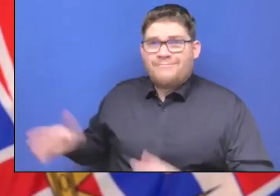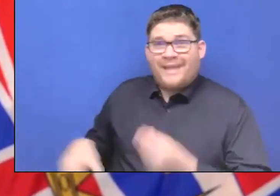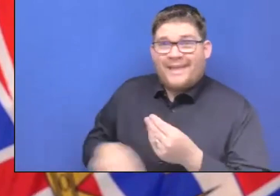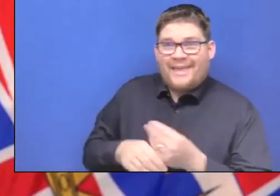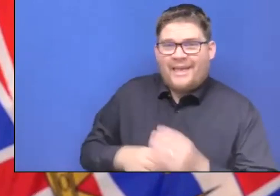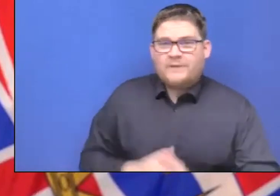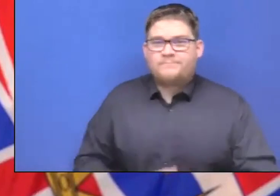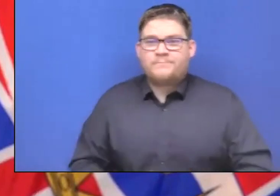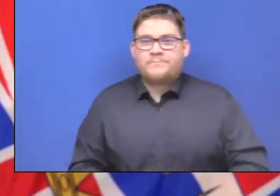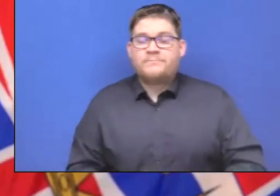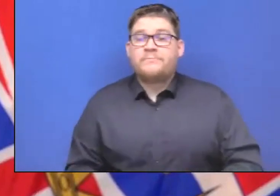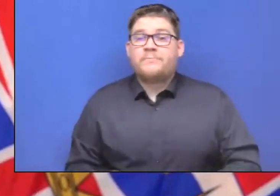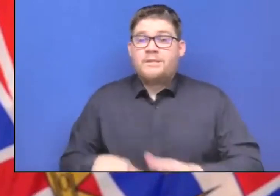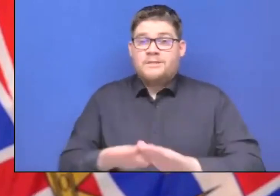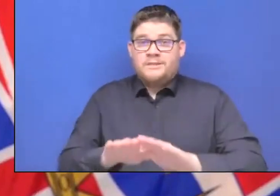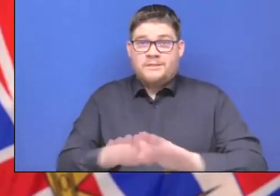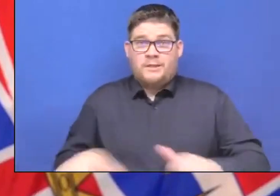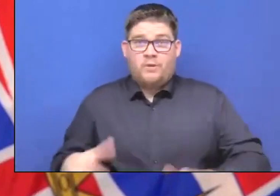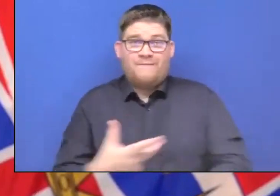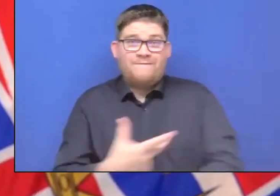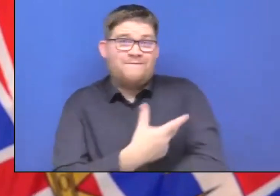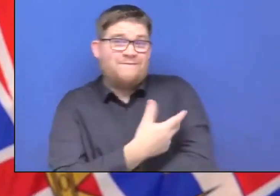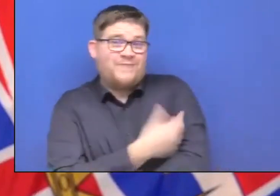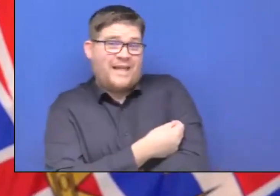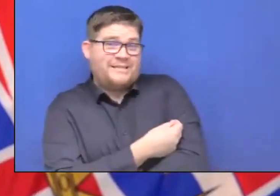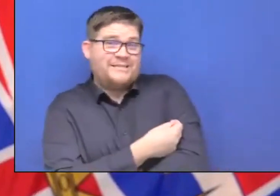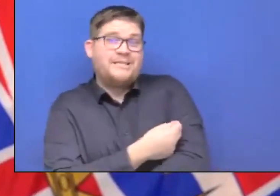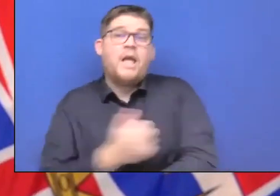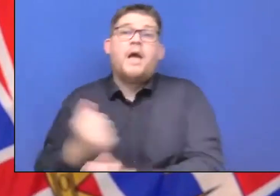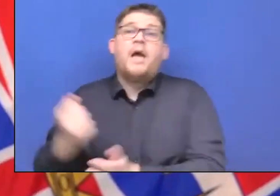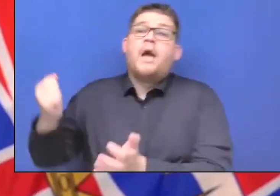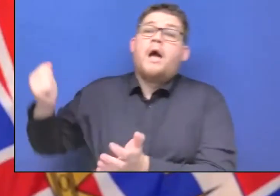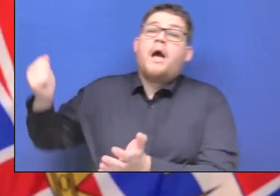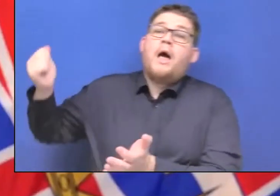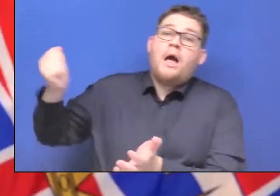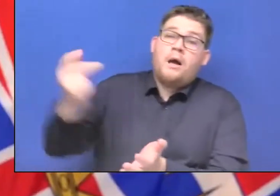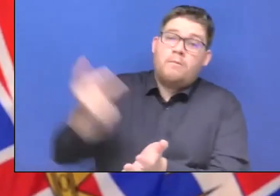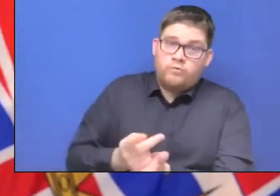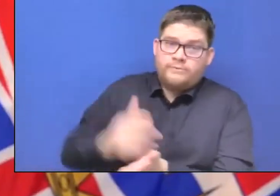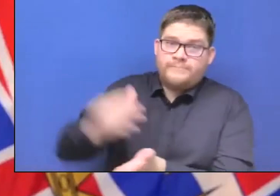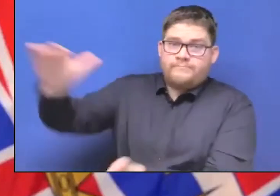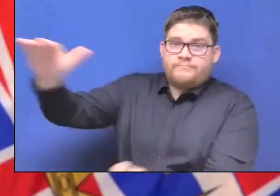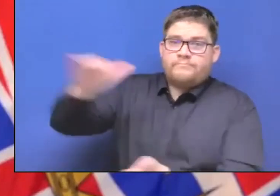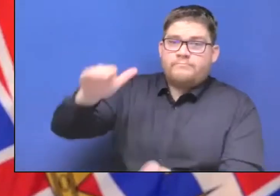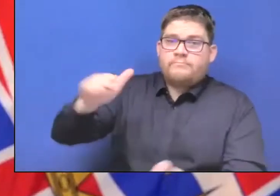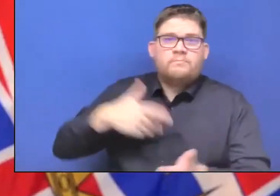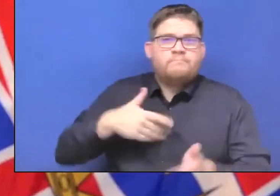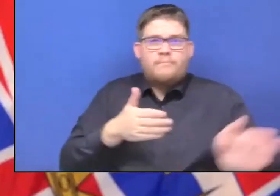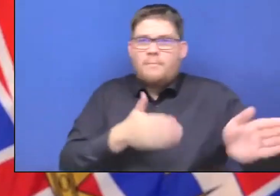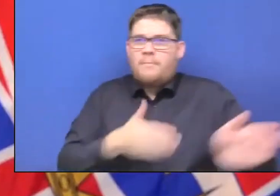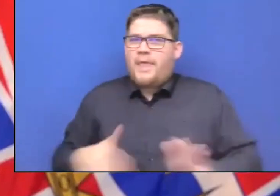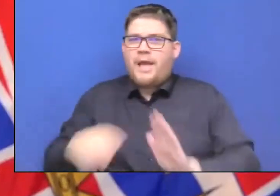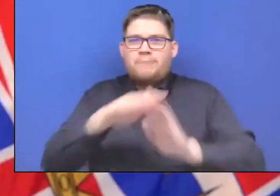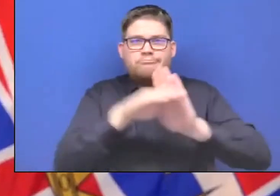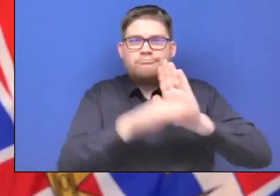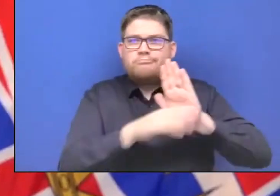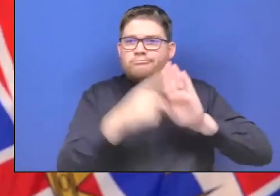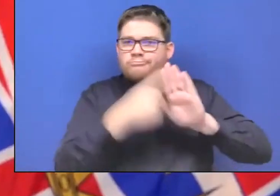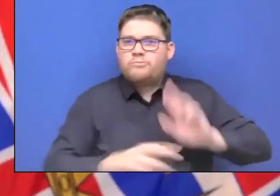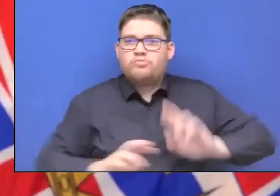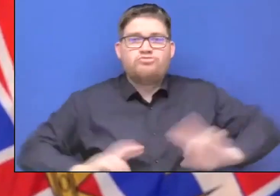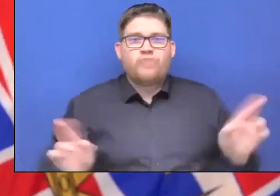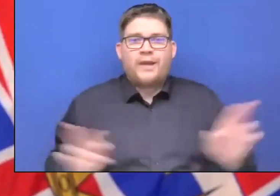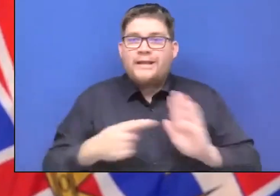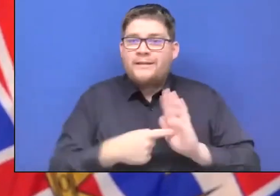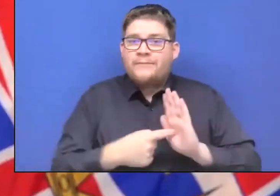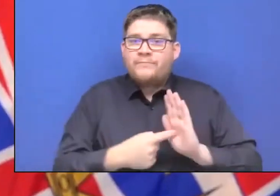if it's approved and we have the vaccine available. And if we have a slower response or it's delayed, then